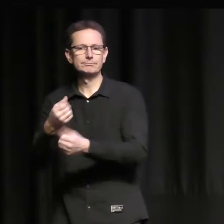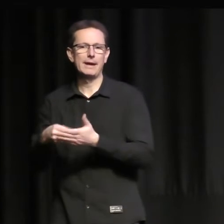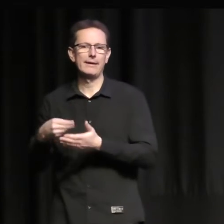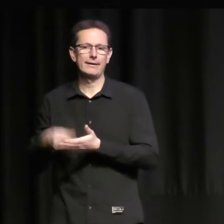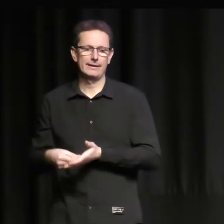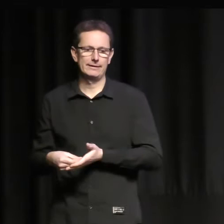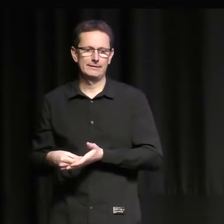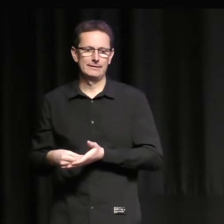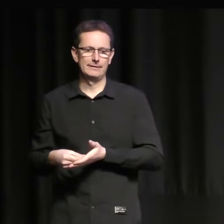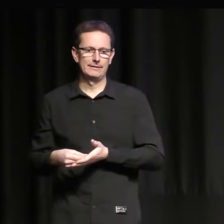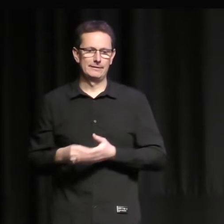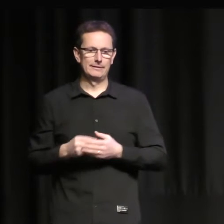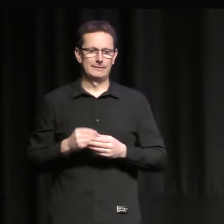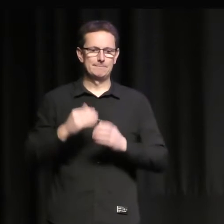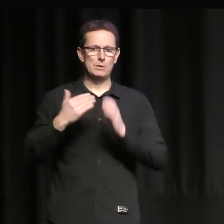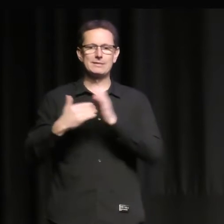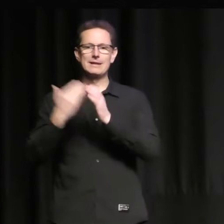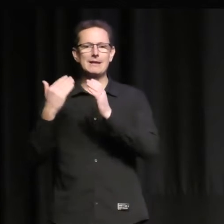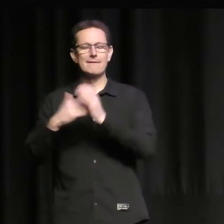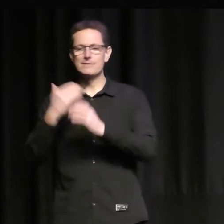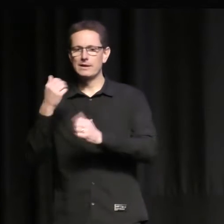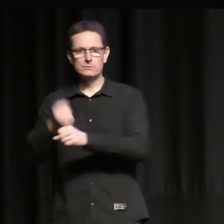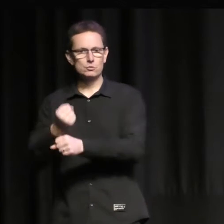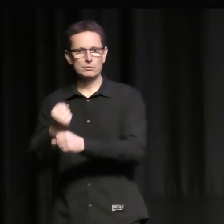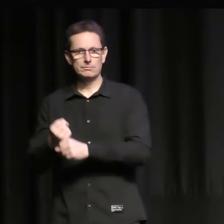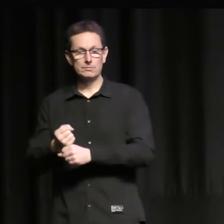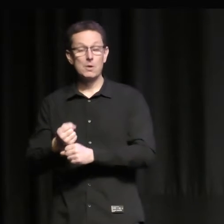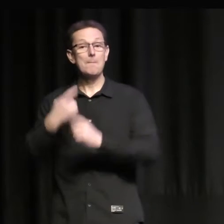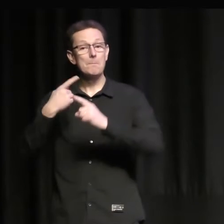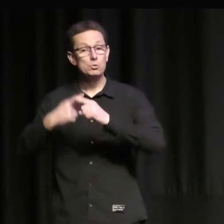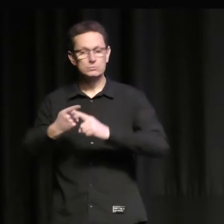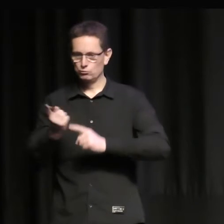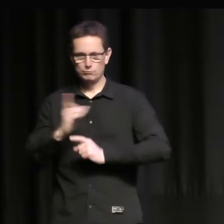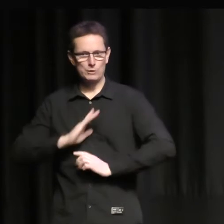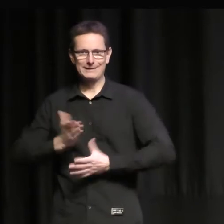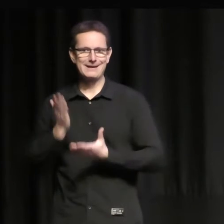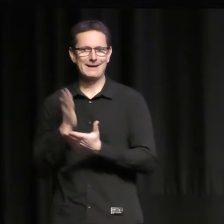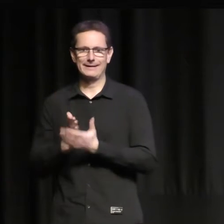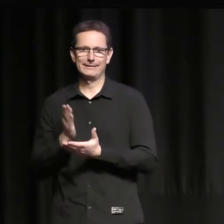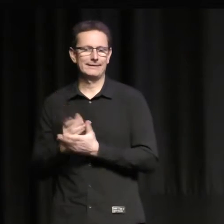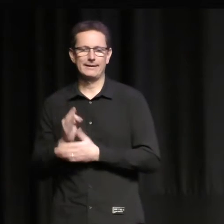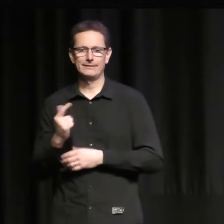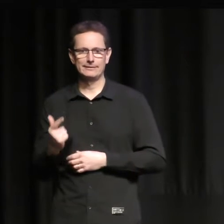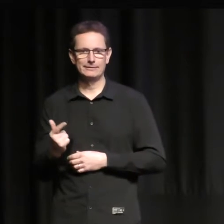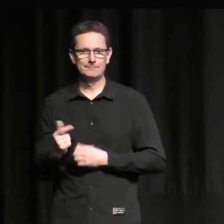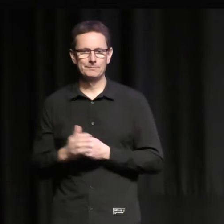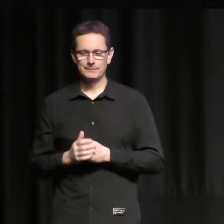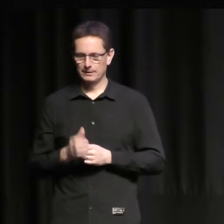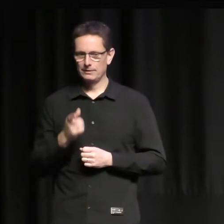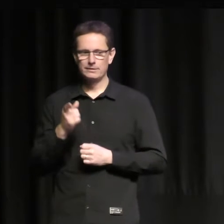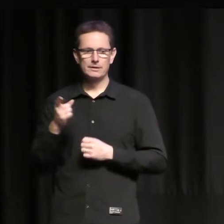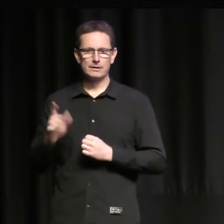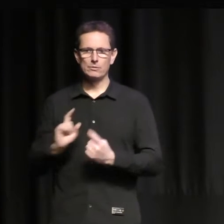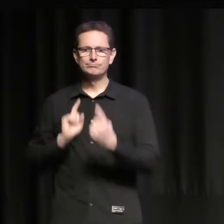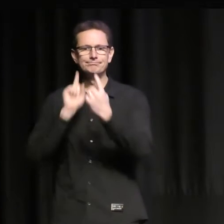They haven't got a right in those circumstances. They face